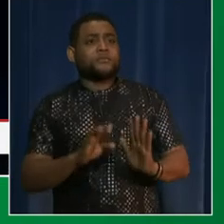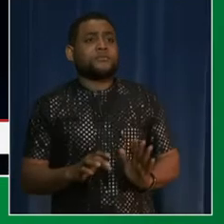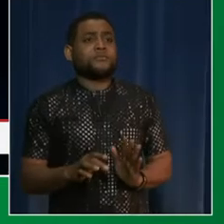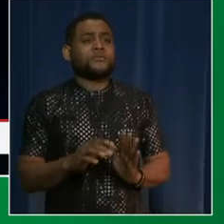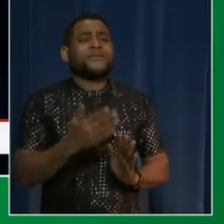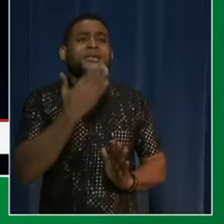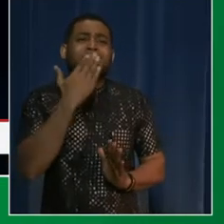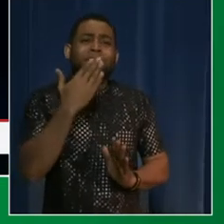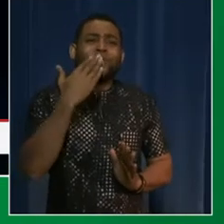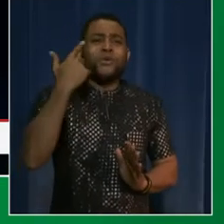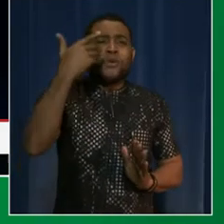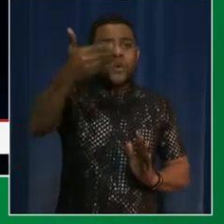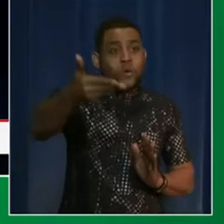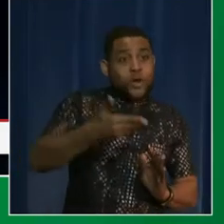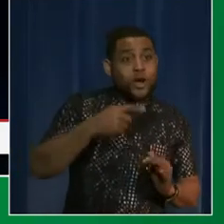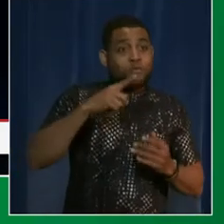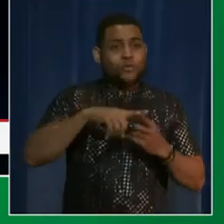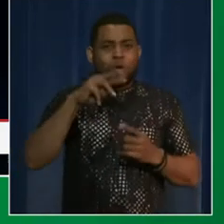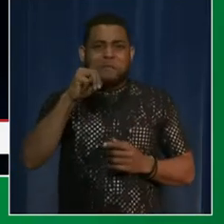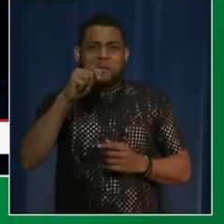Madness 2022.